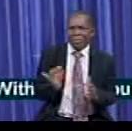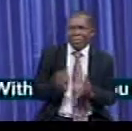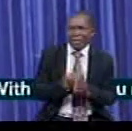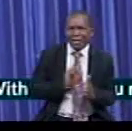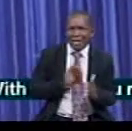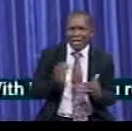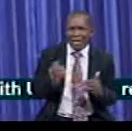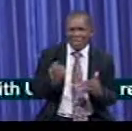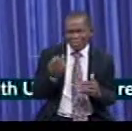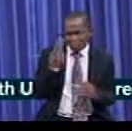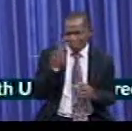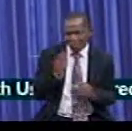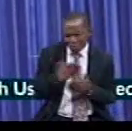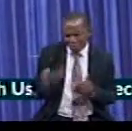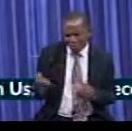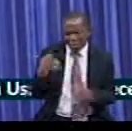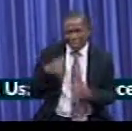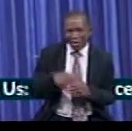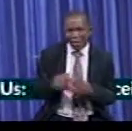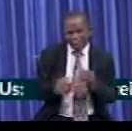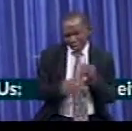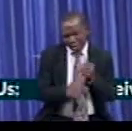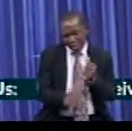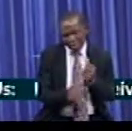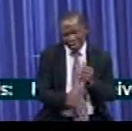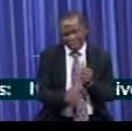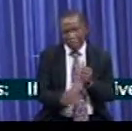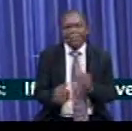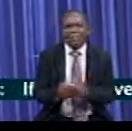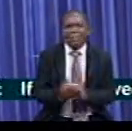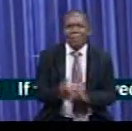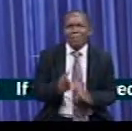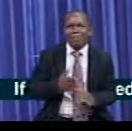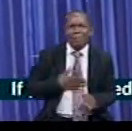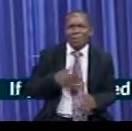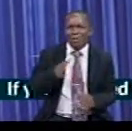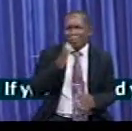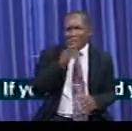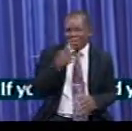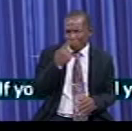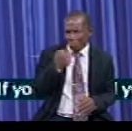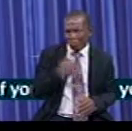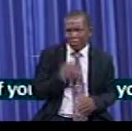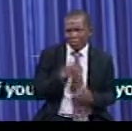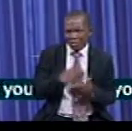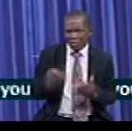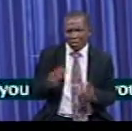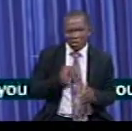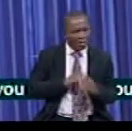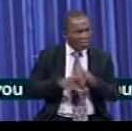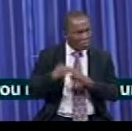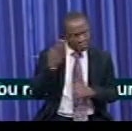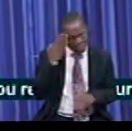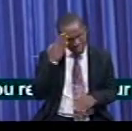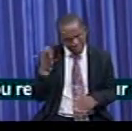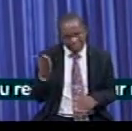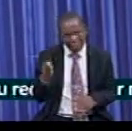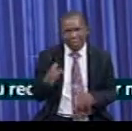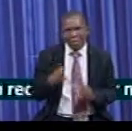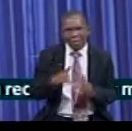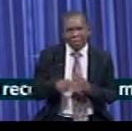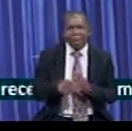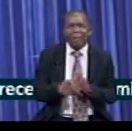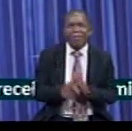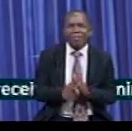my anus. My mother told me something which I don't know. So I fell sick one day. You